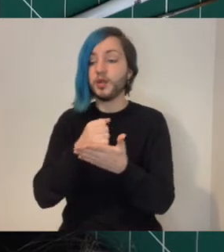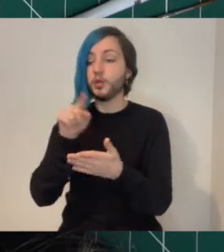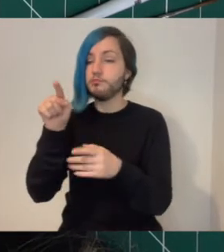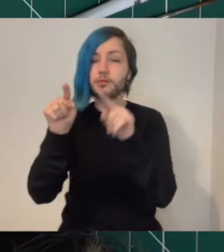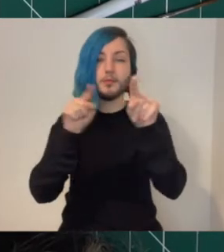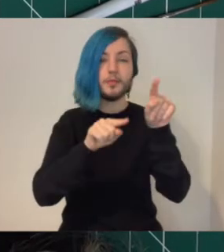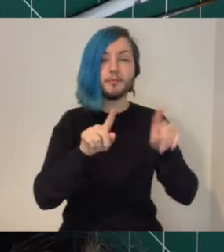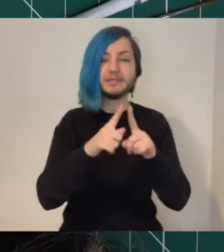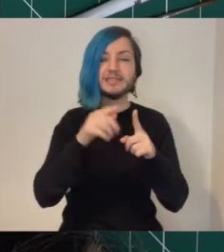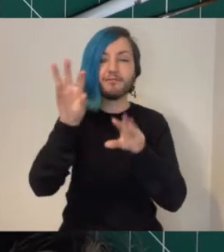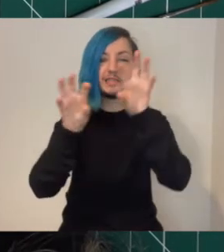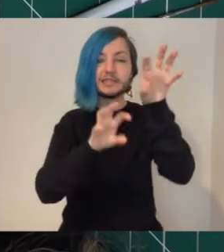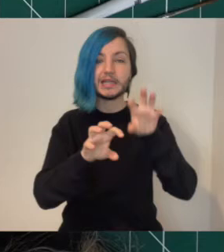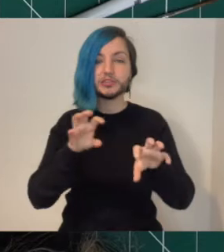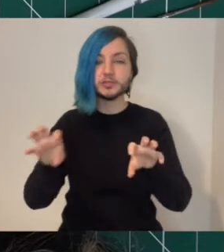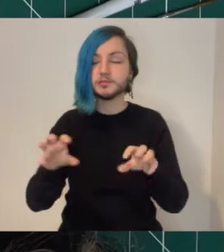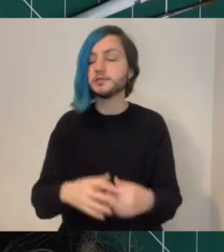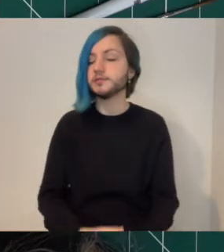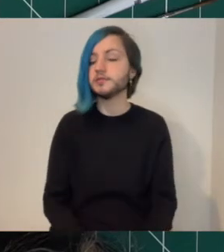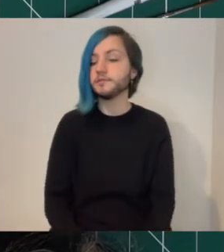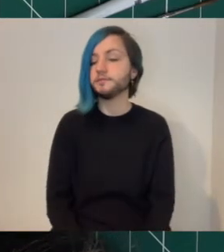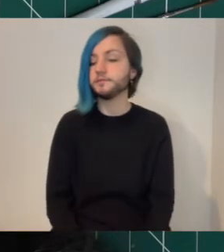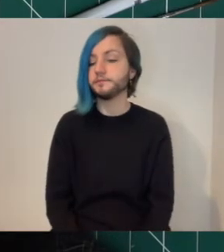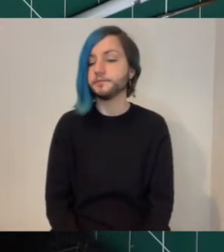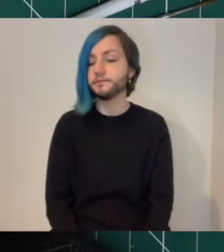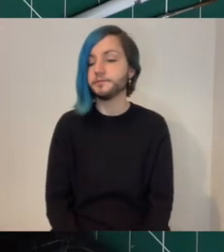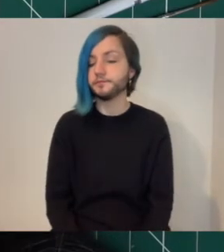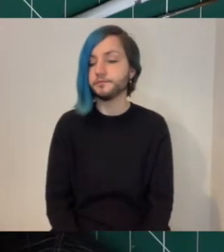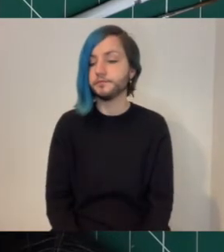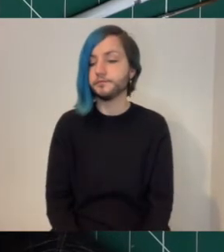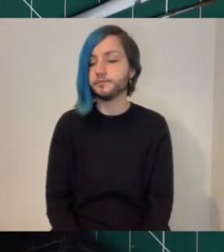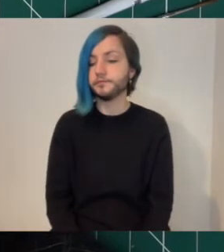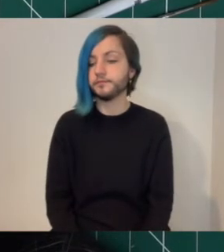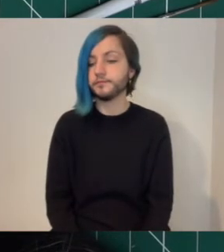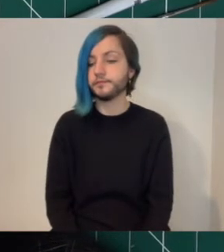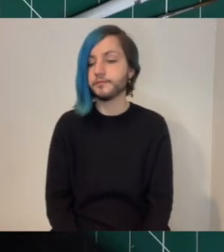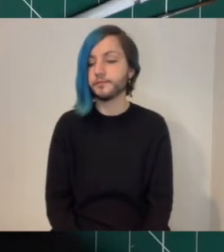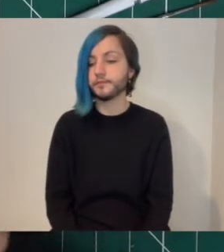glue like this into all your different sections.